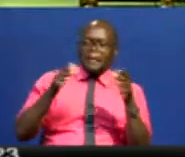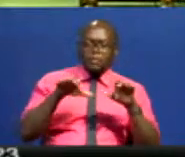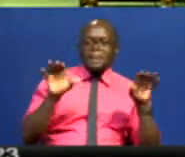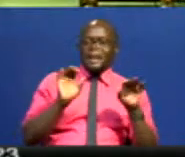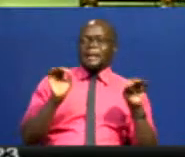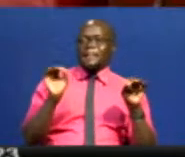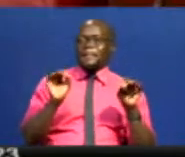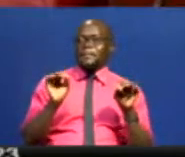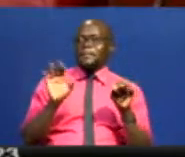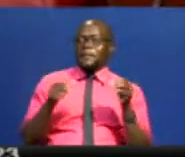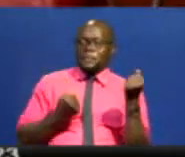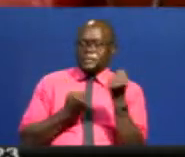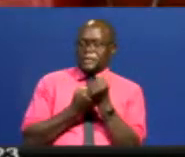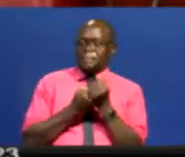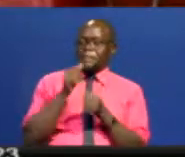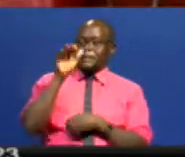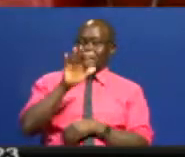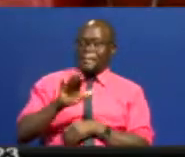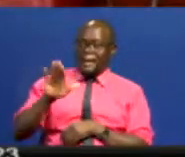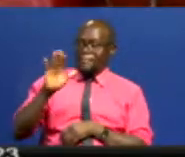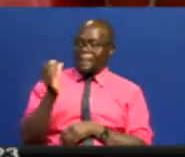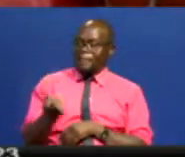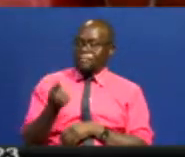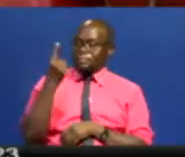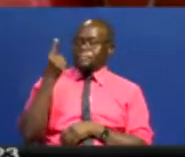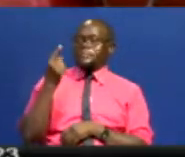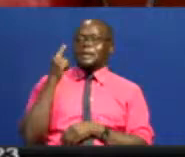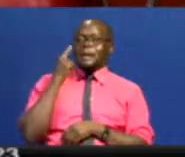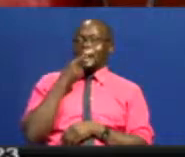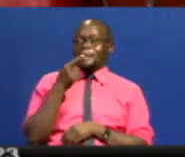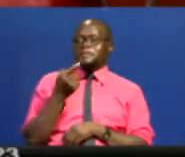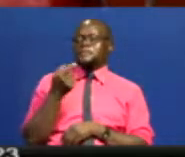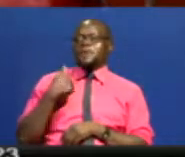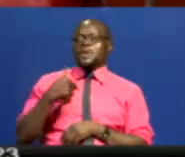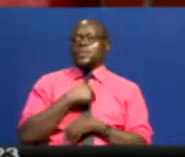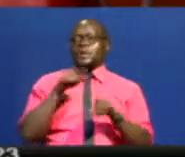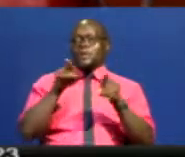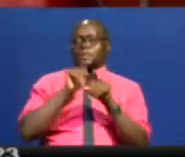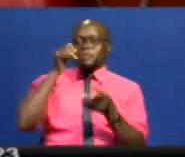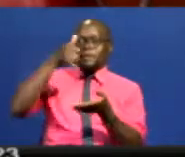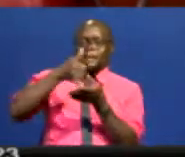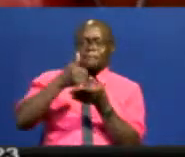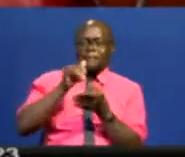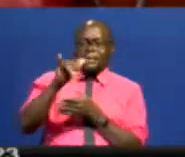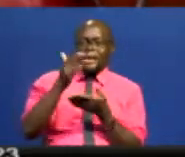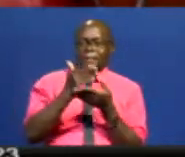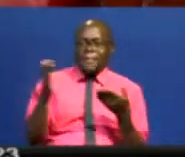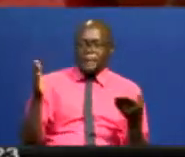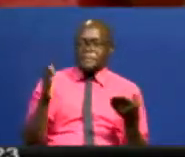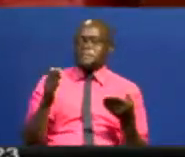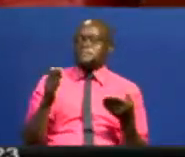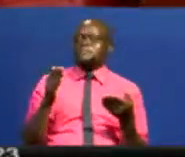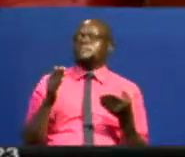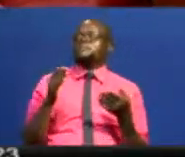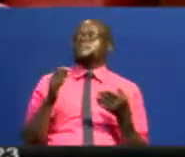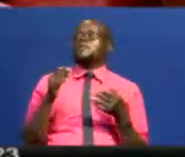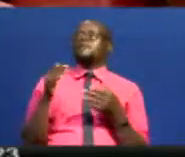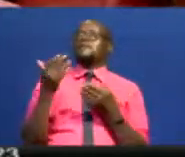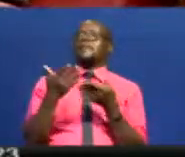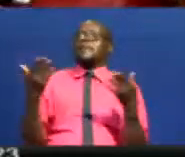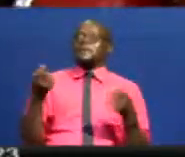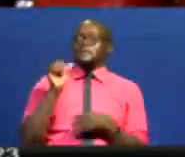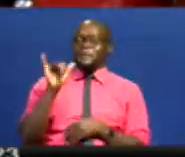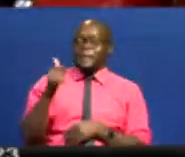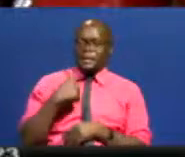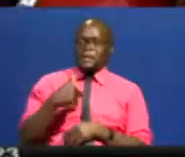and Parliament raises its eyes open, we also factor that part of infrastructure so